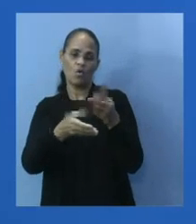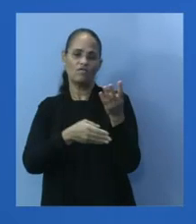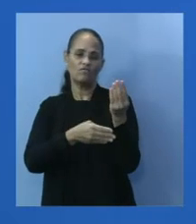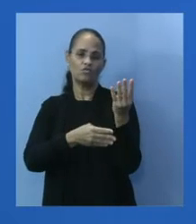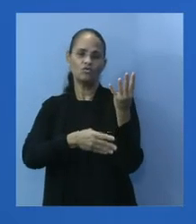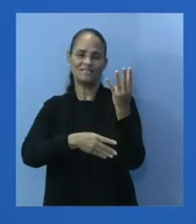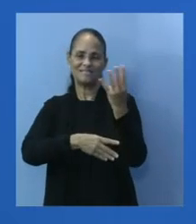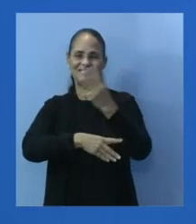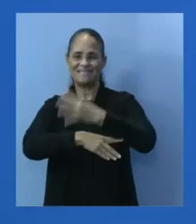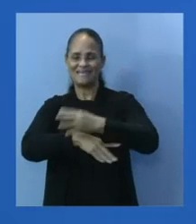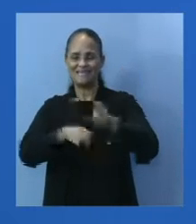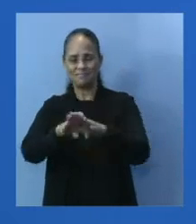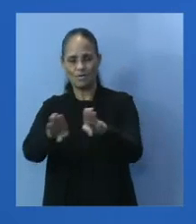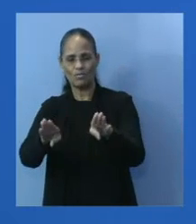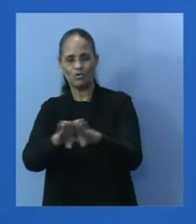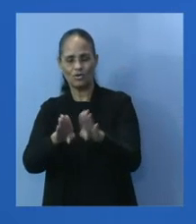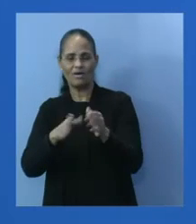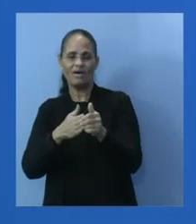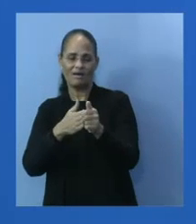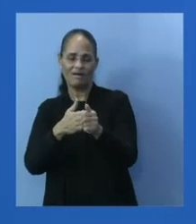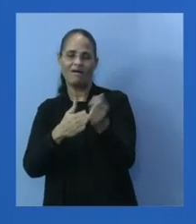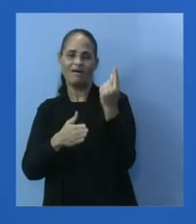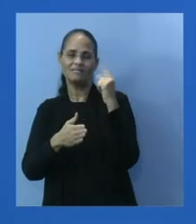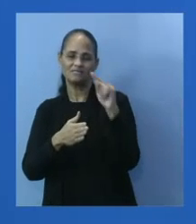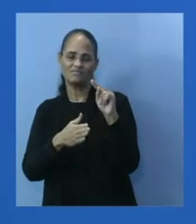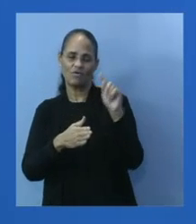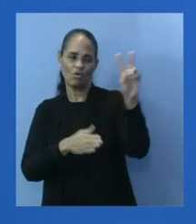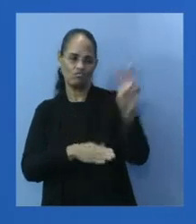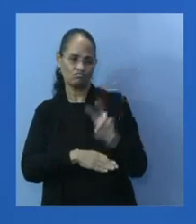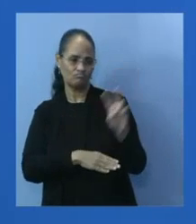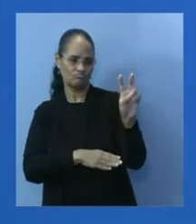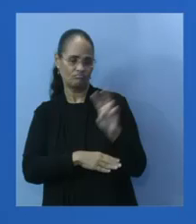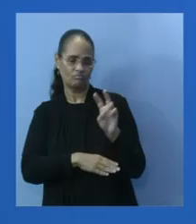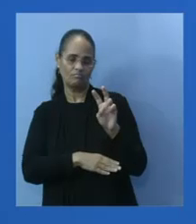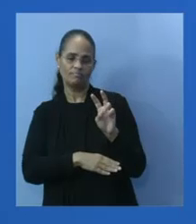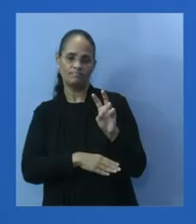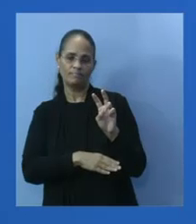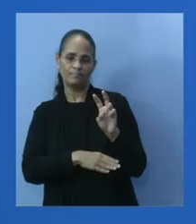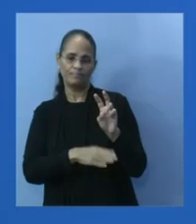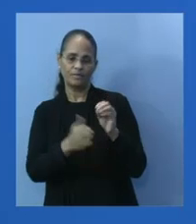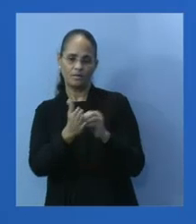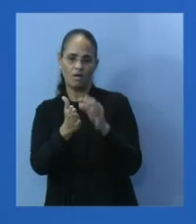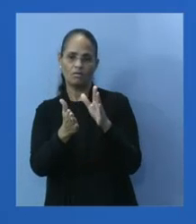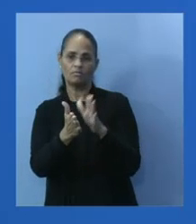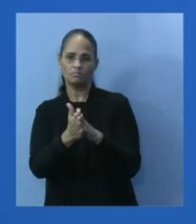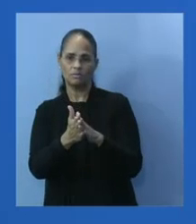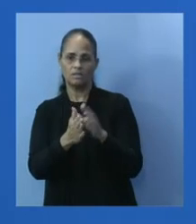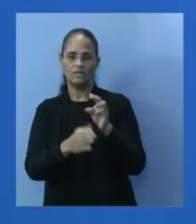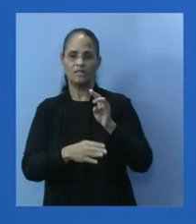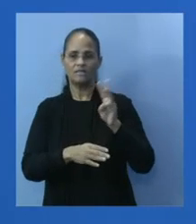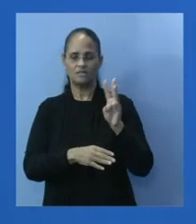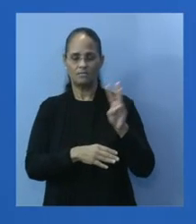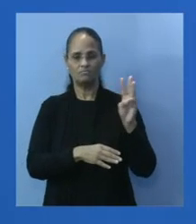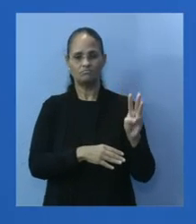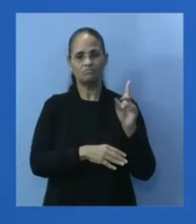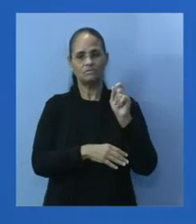days in Bermuda guidance for residents and visitors document, which is